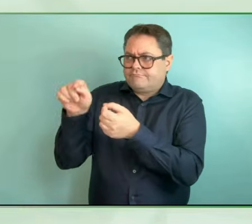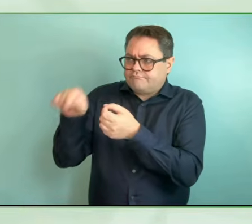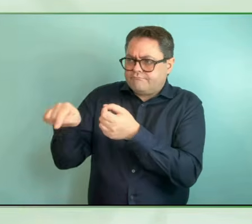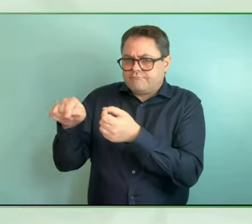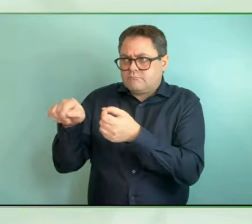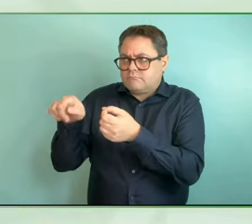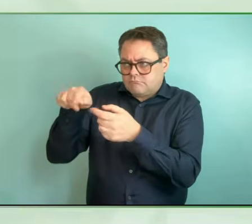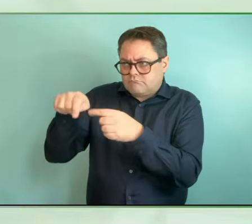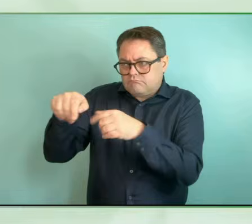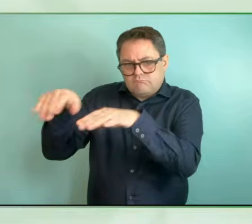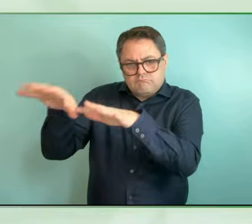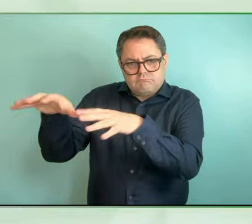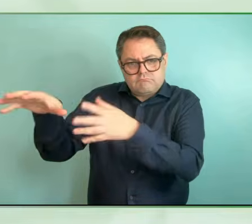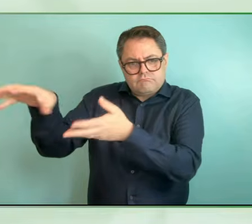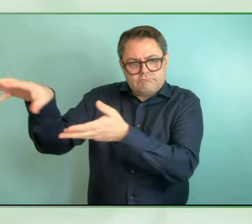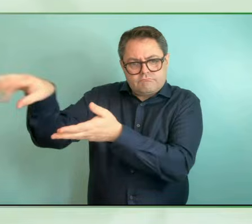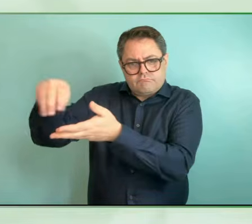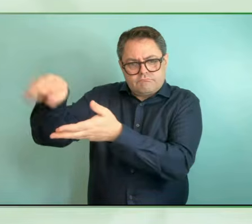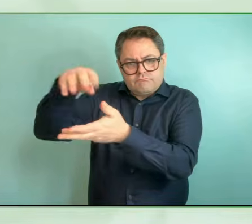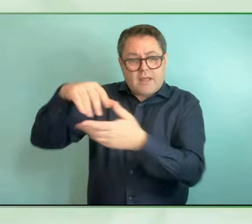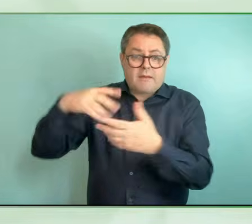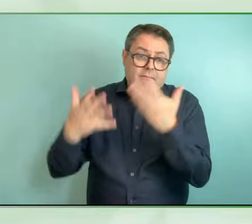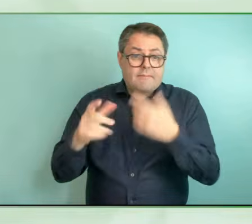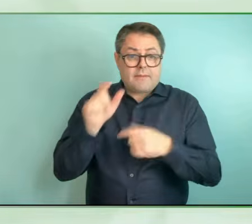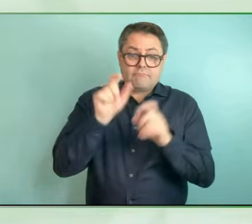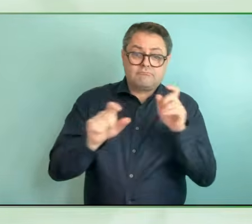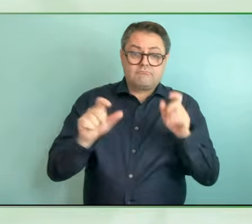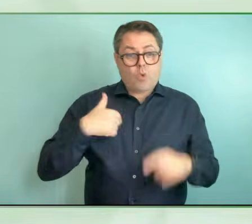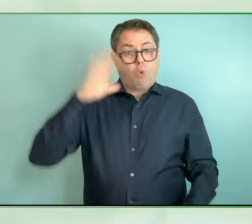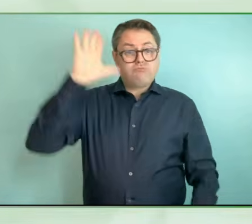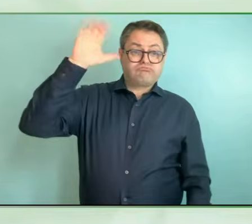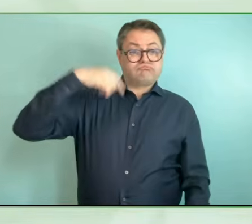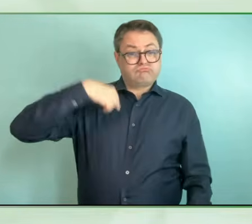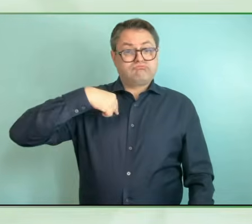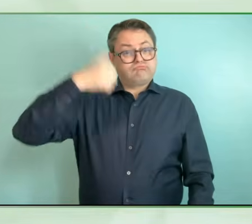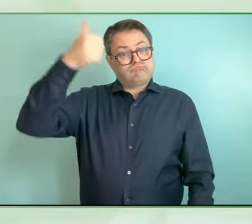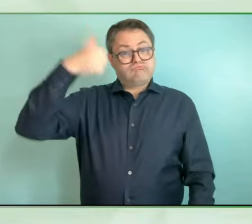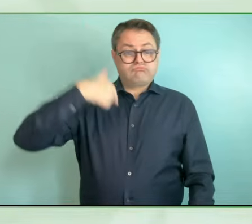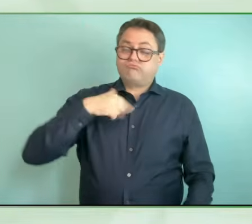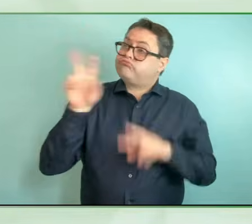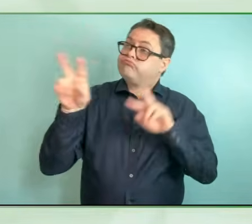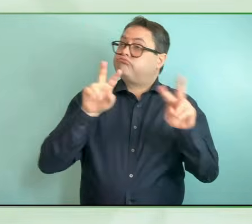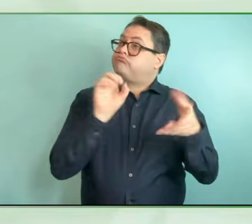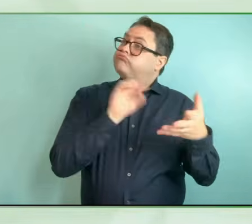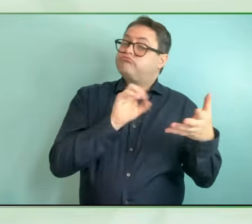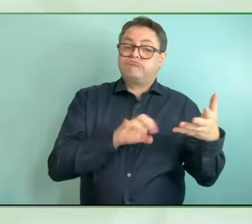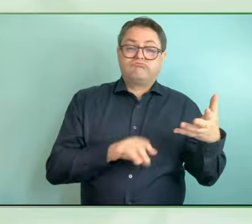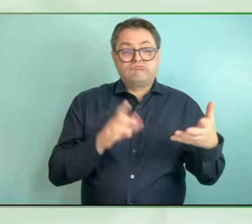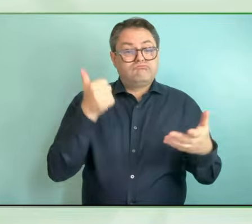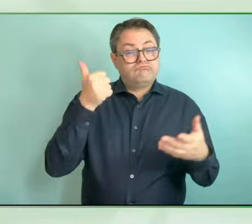how to approach volunteers, how to,